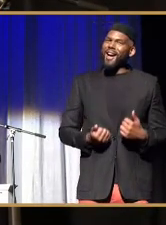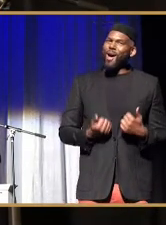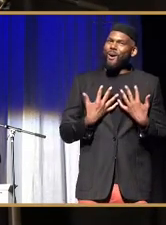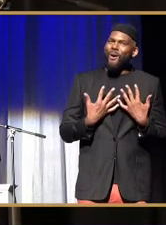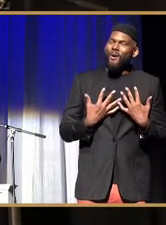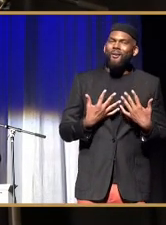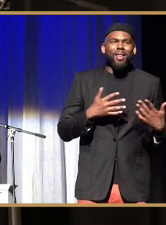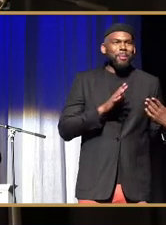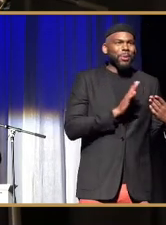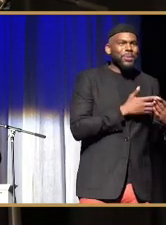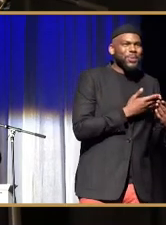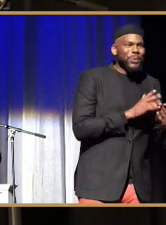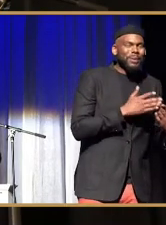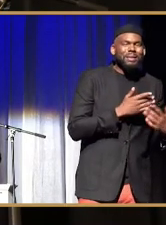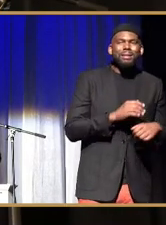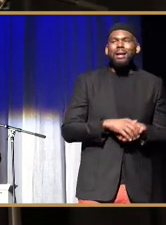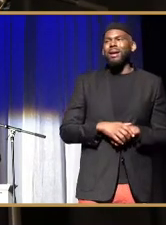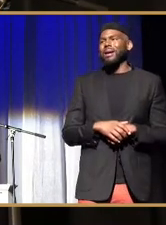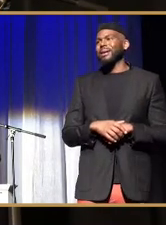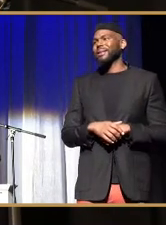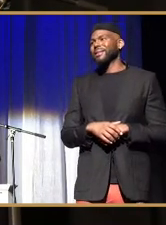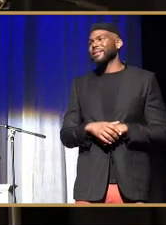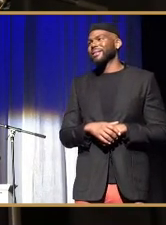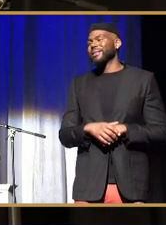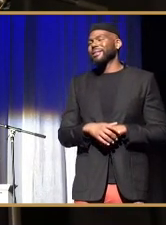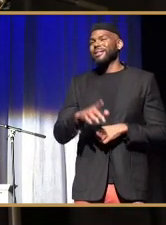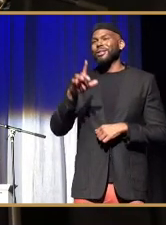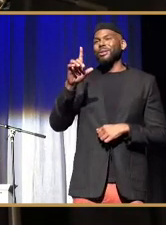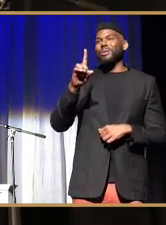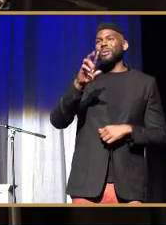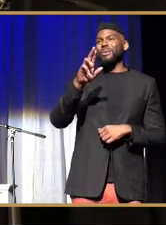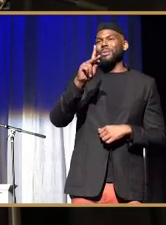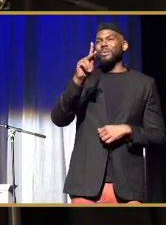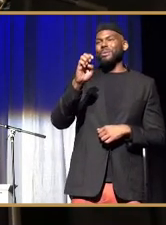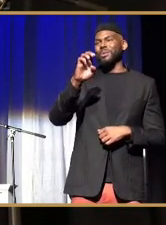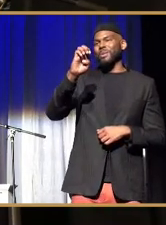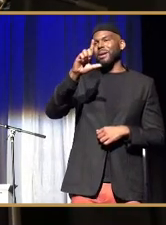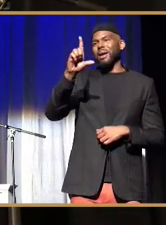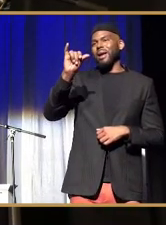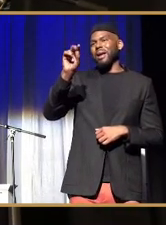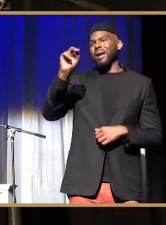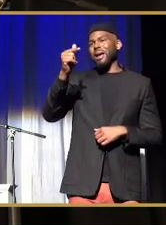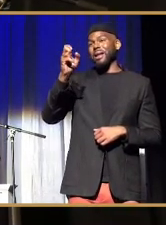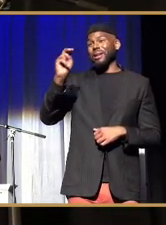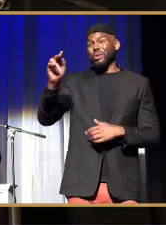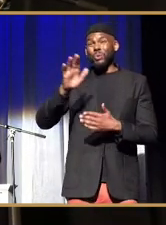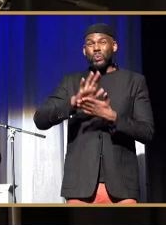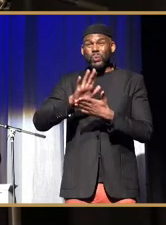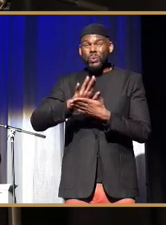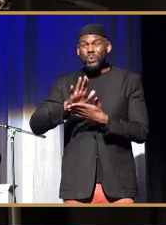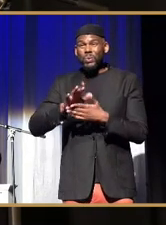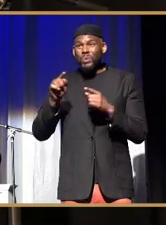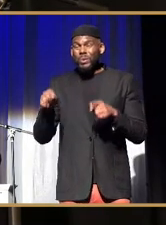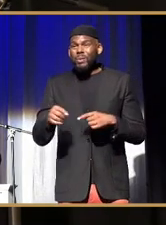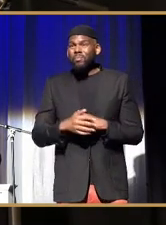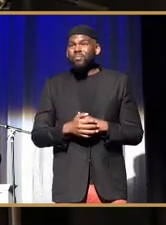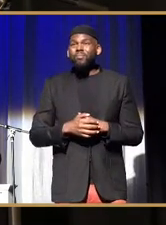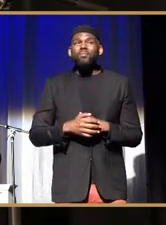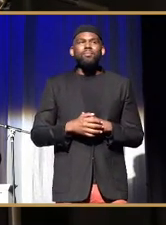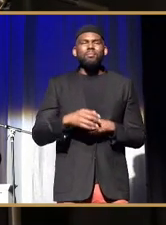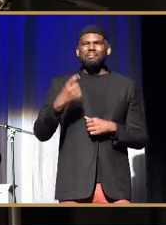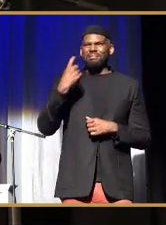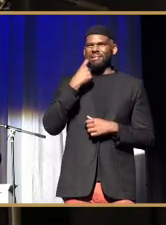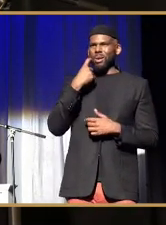ignited with the music of the Duke Ellington School of the Arts, the Patrick Lundy Ministers of